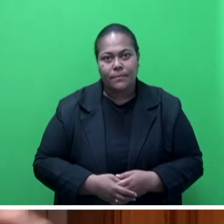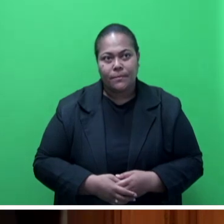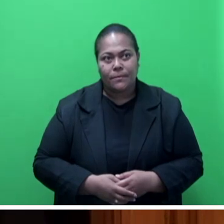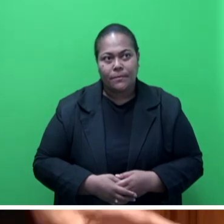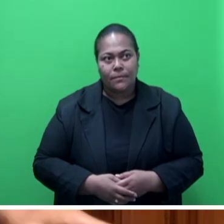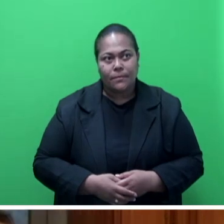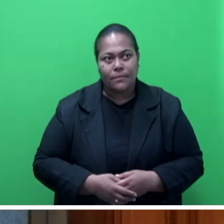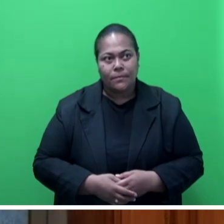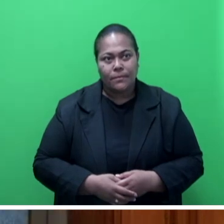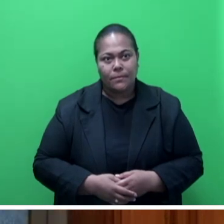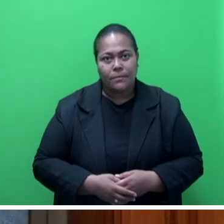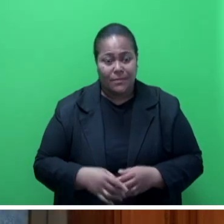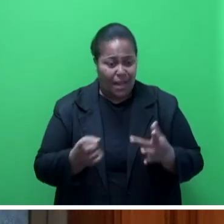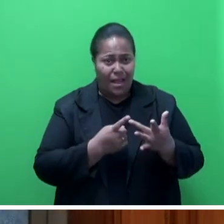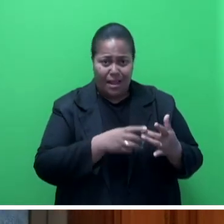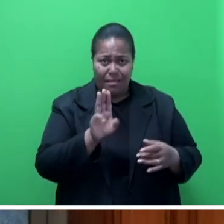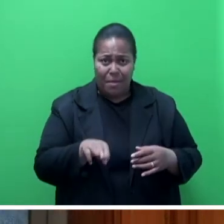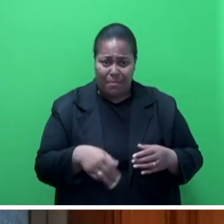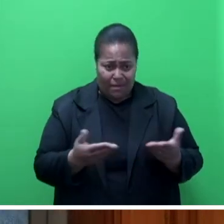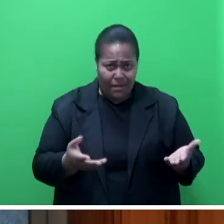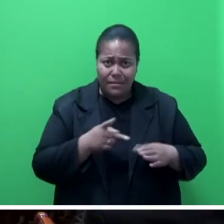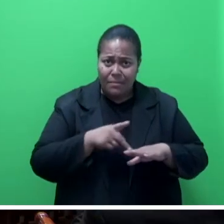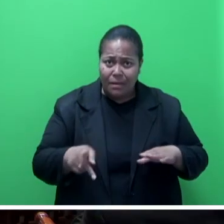on another member in this Honorable House. Thank you.